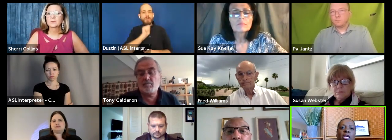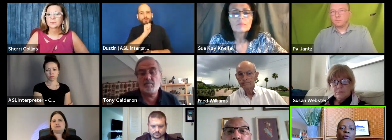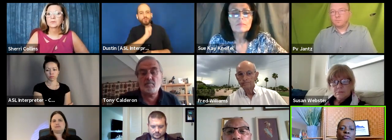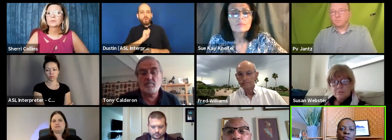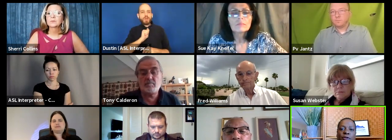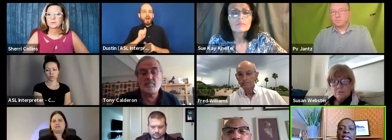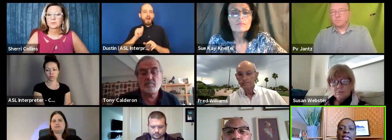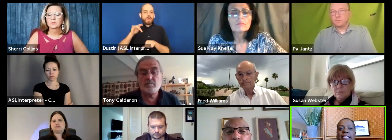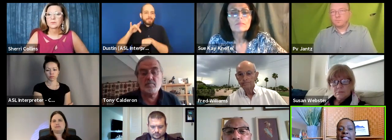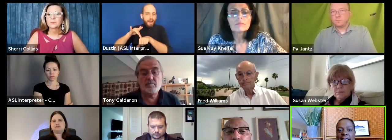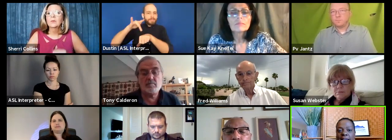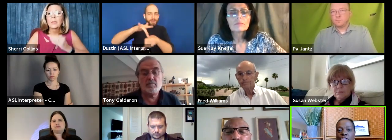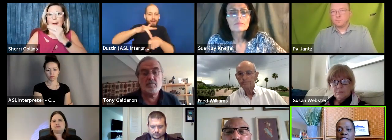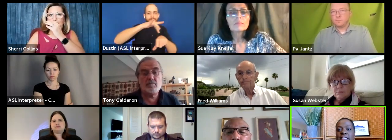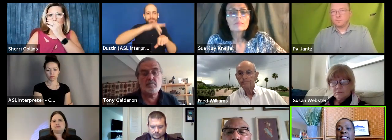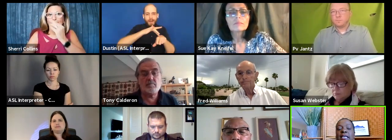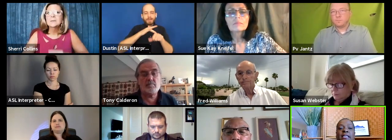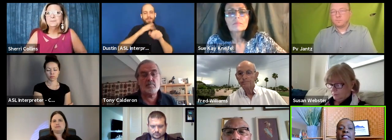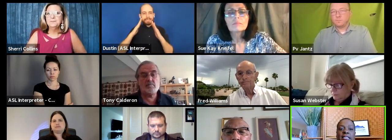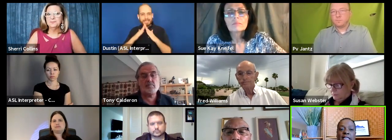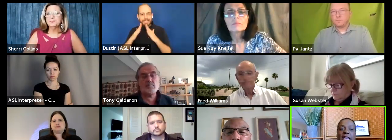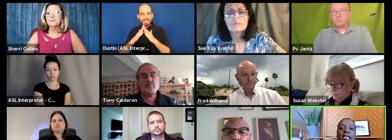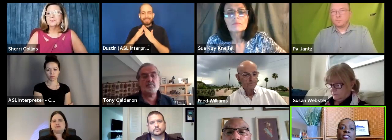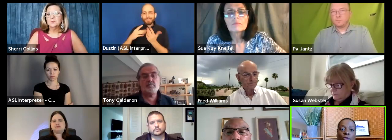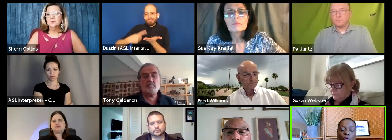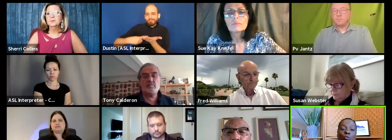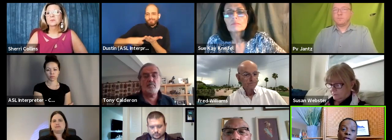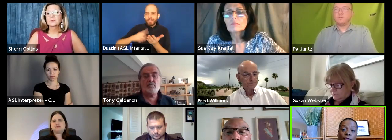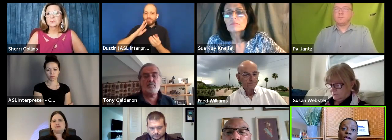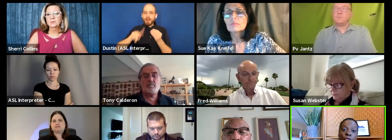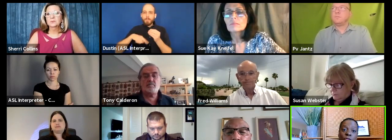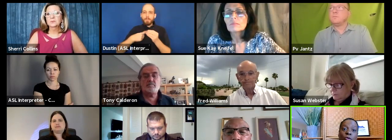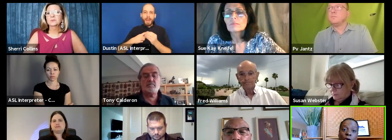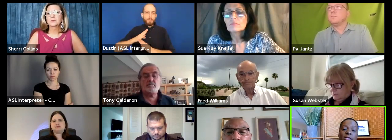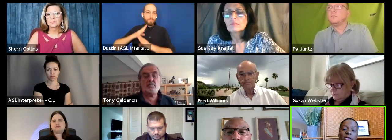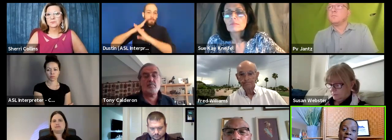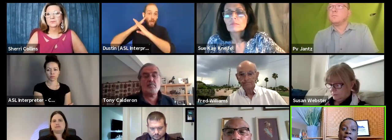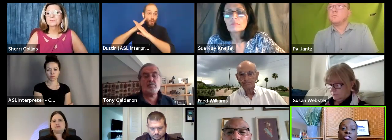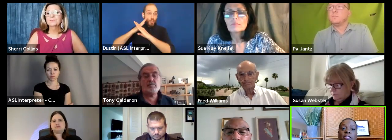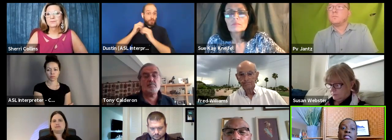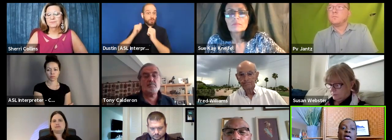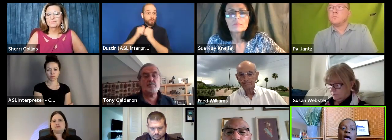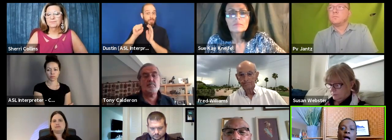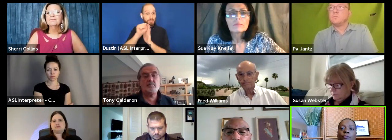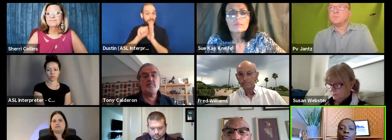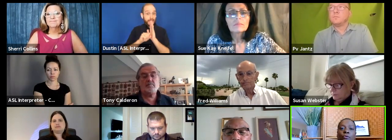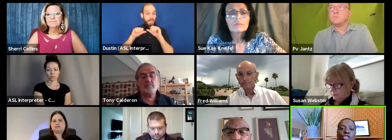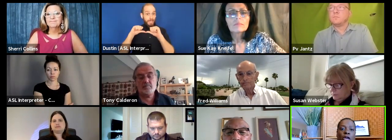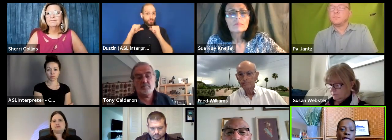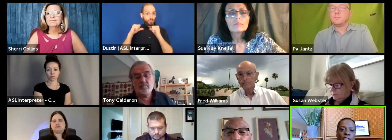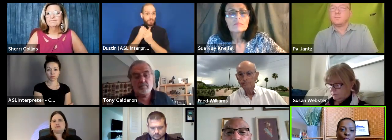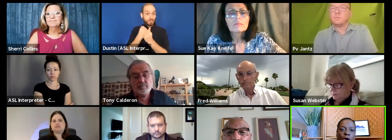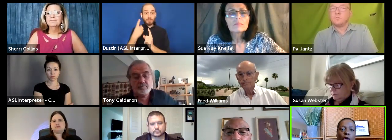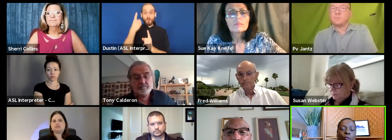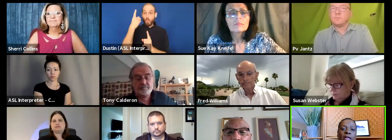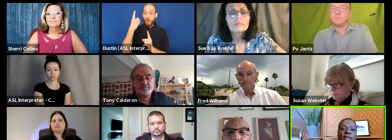when working with different state agencies. DES was one of those organizations.